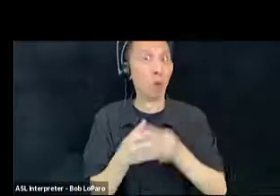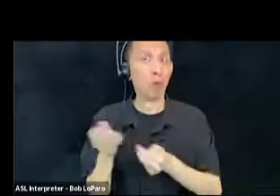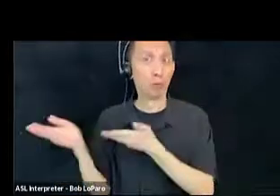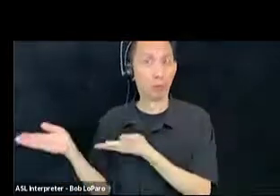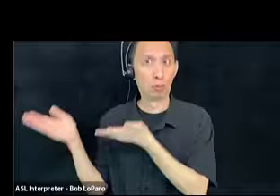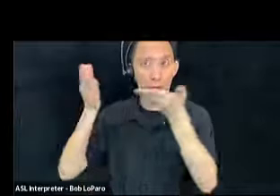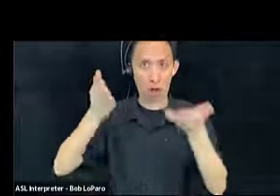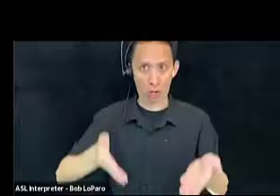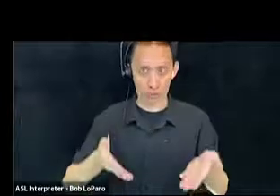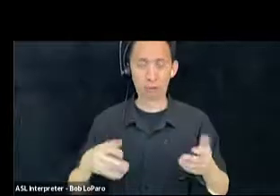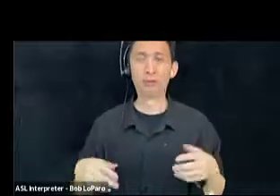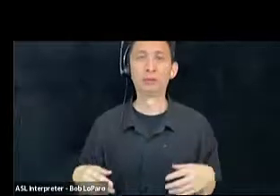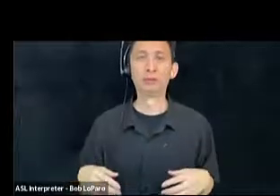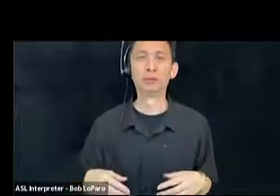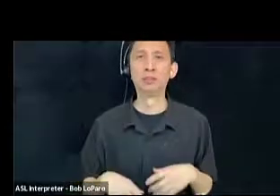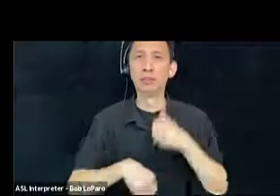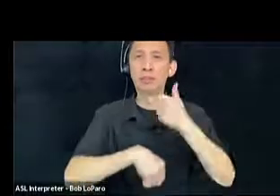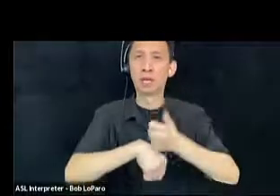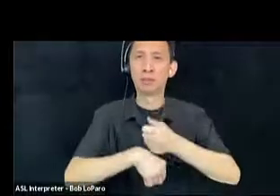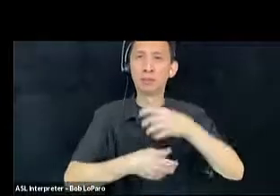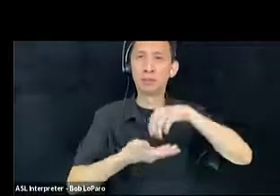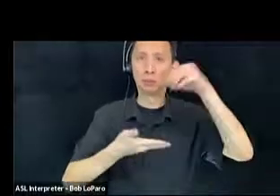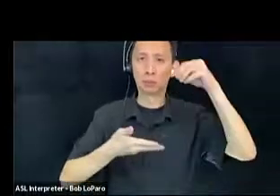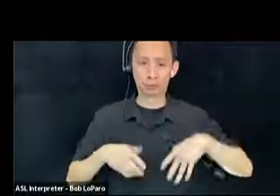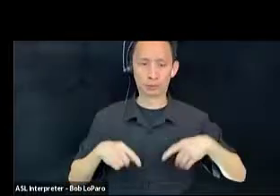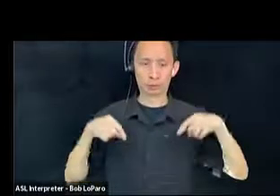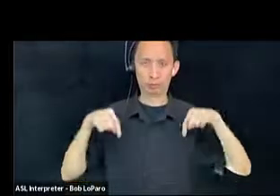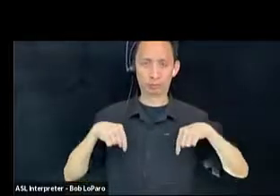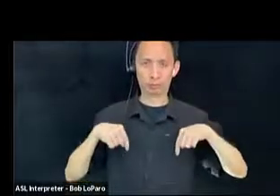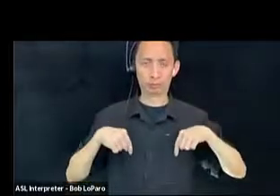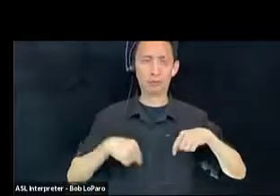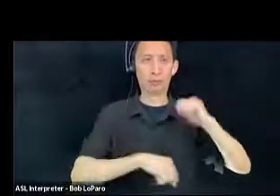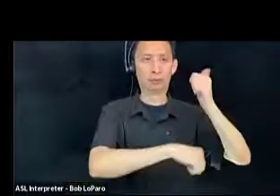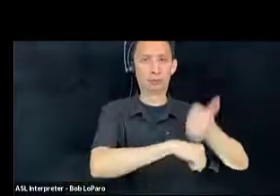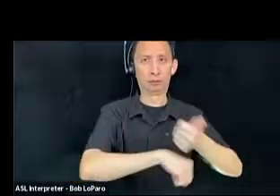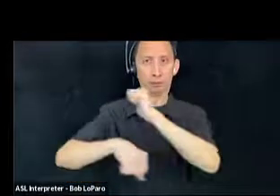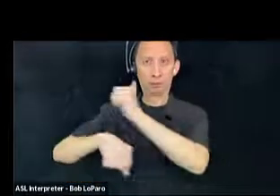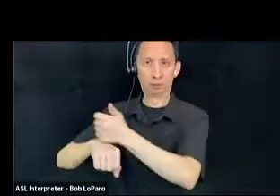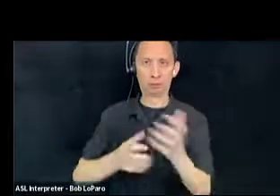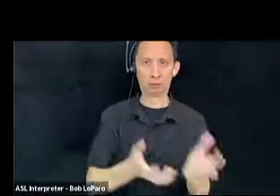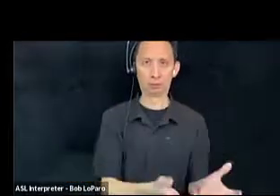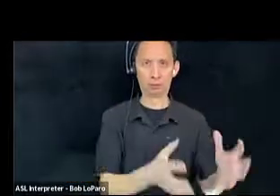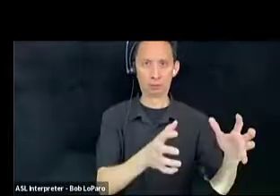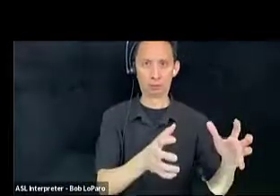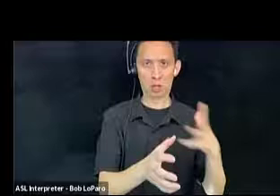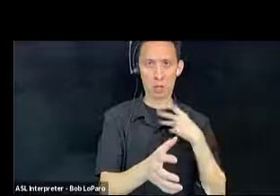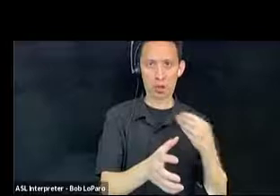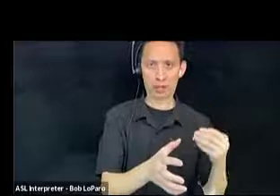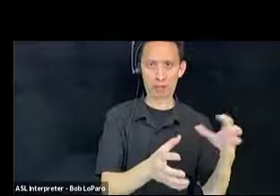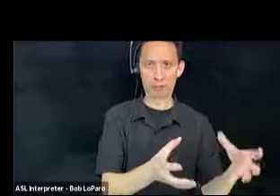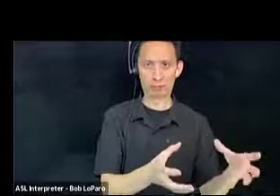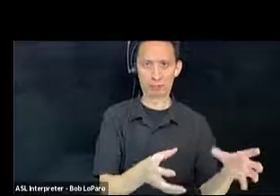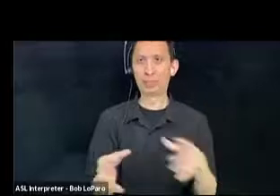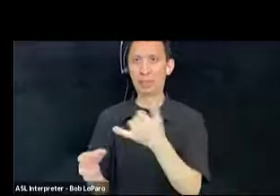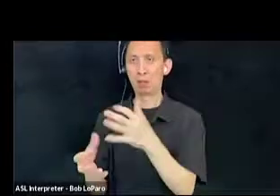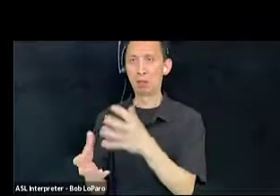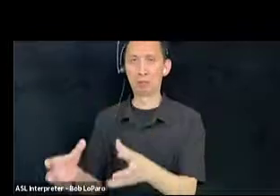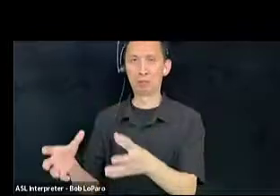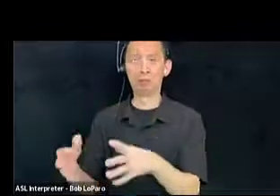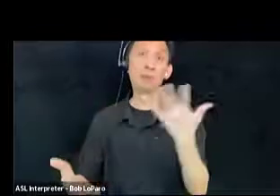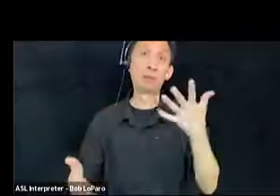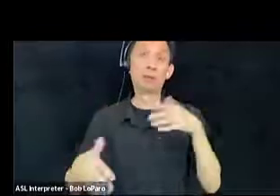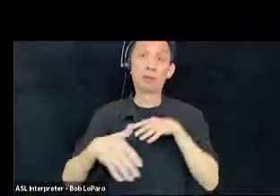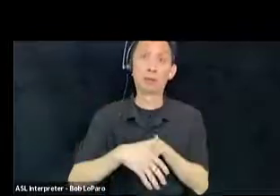child or to the space where they're going to be doing the activity. And it's going to be set up left to right. And we may use hand under hand or